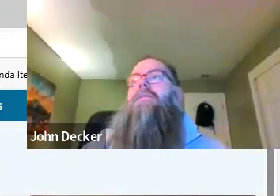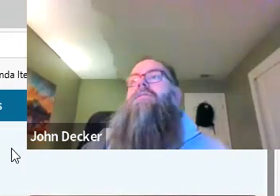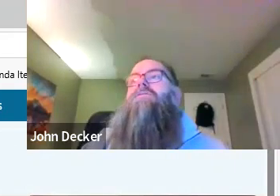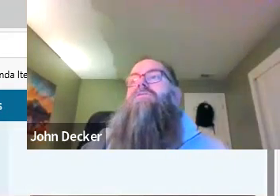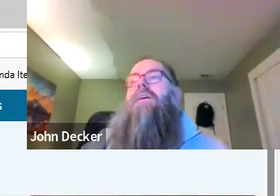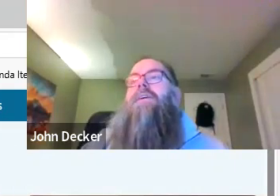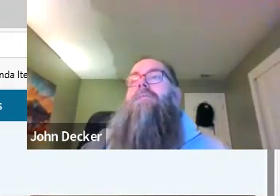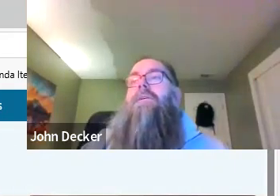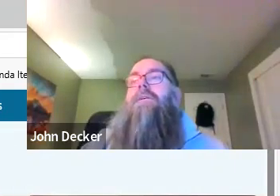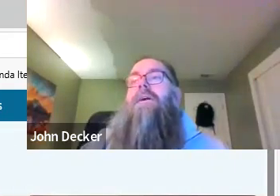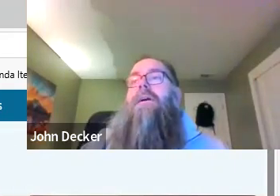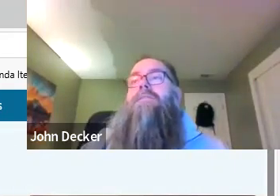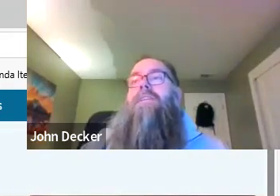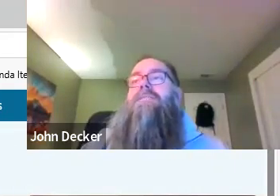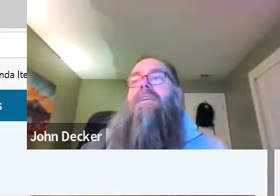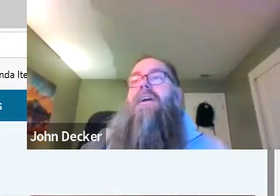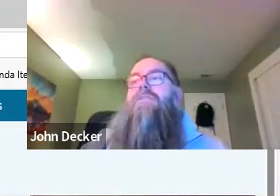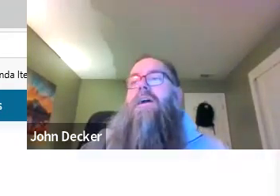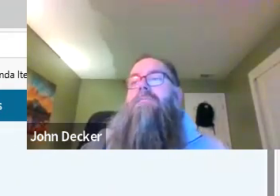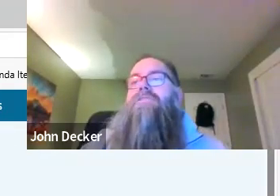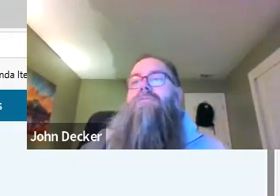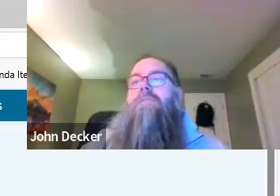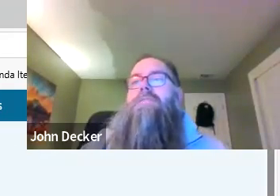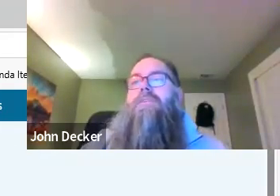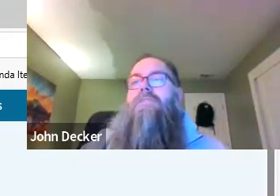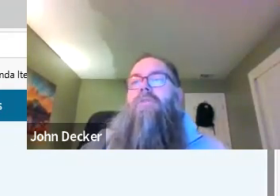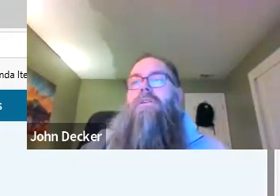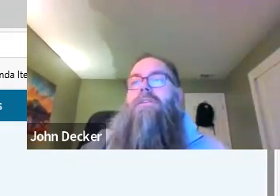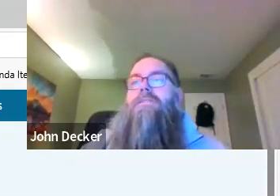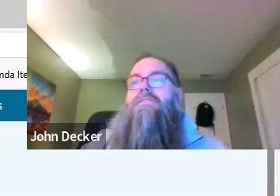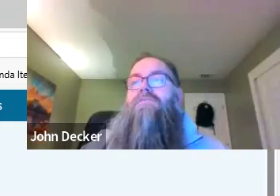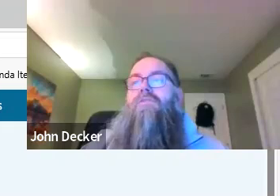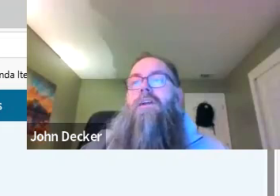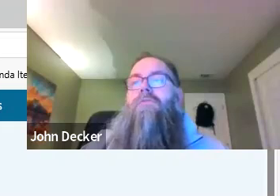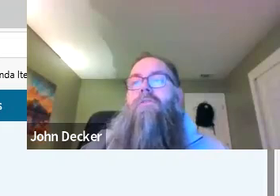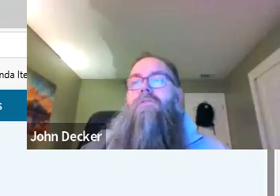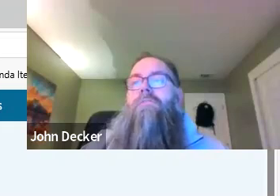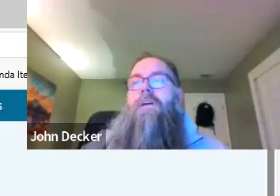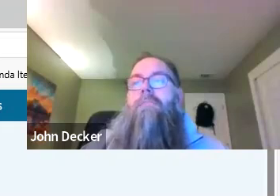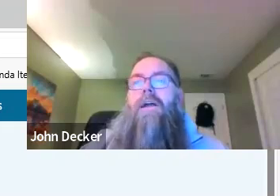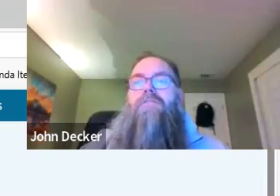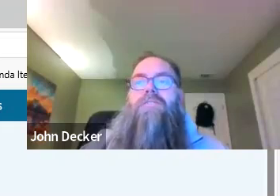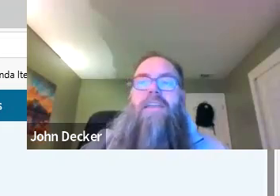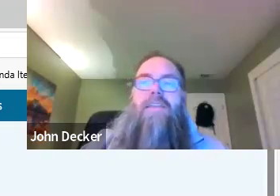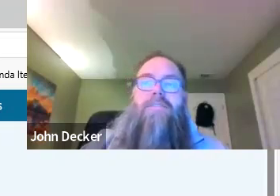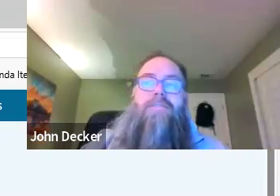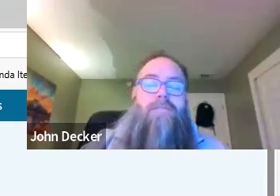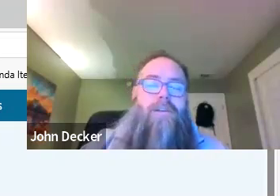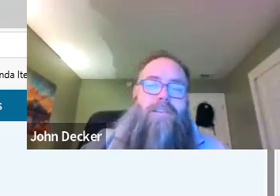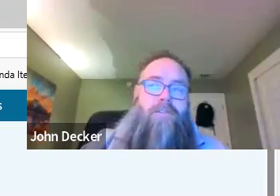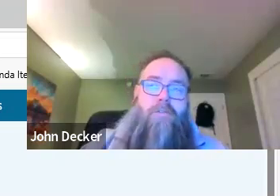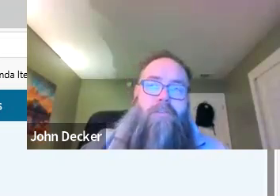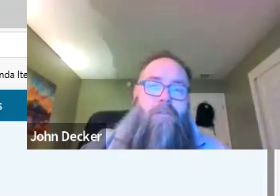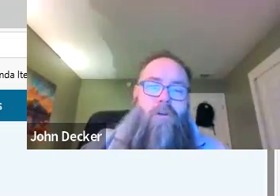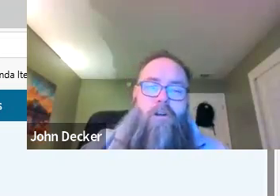our new building to do that then. DDS's calendar I had mentioned previously, but the Quality Incentive Program Work Group, my understanding